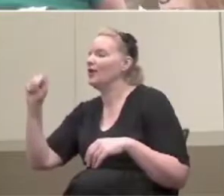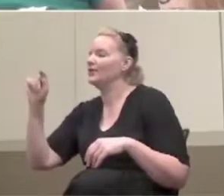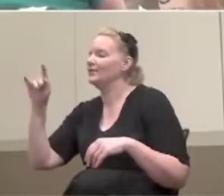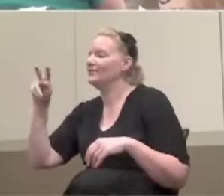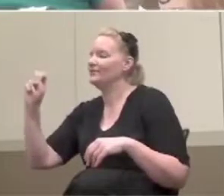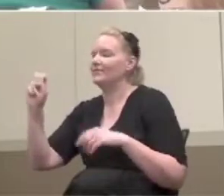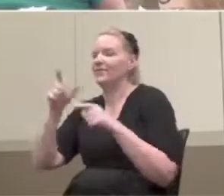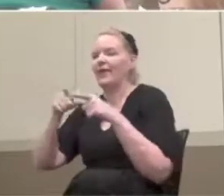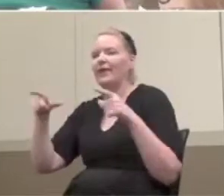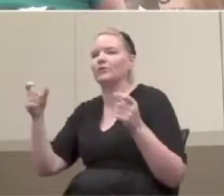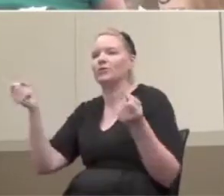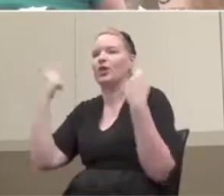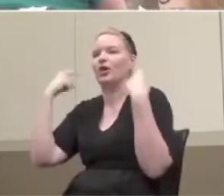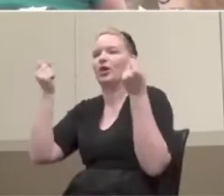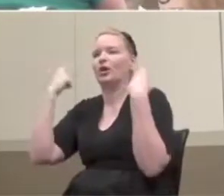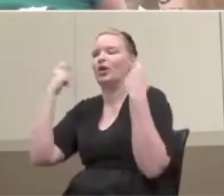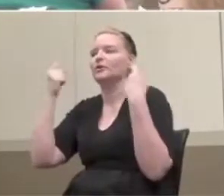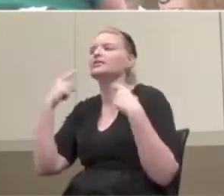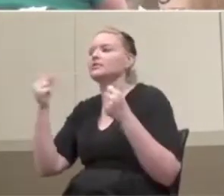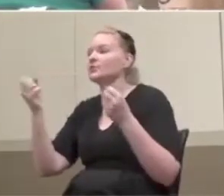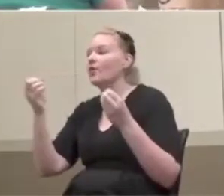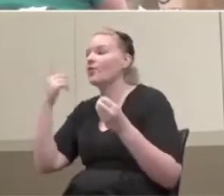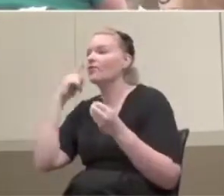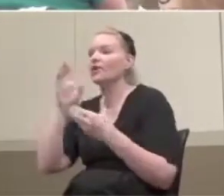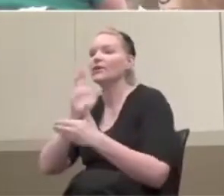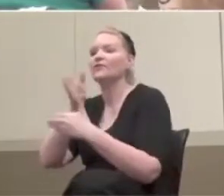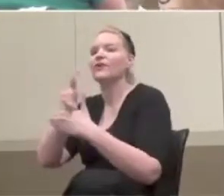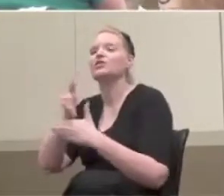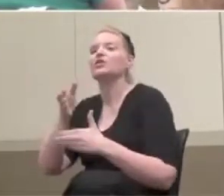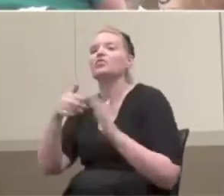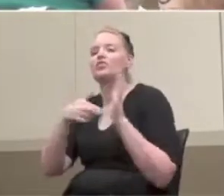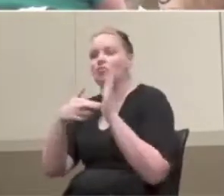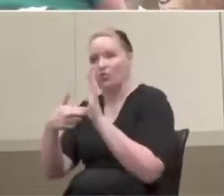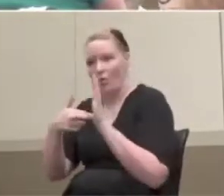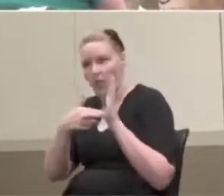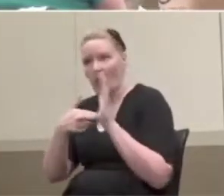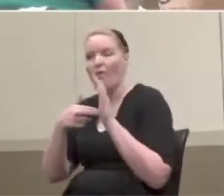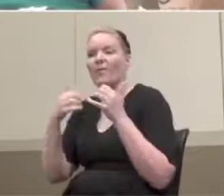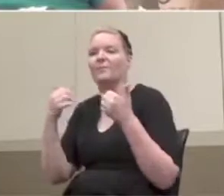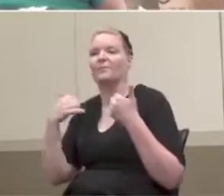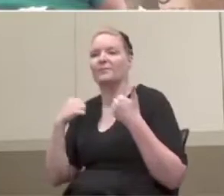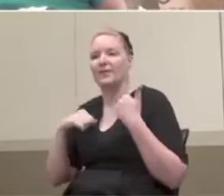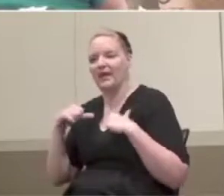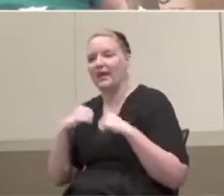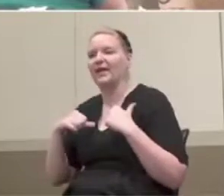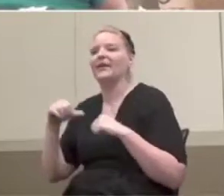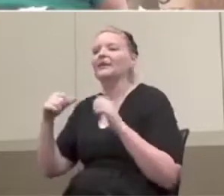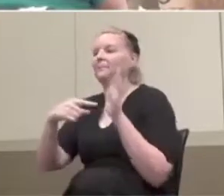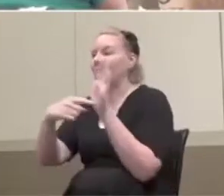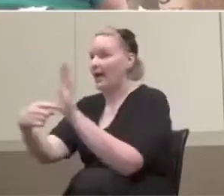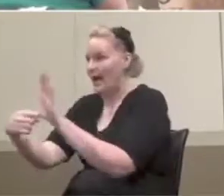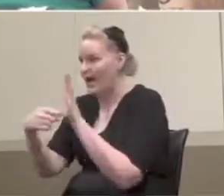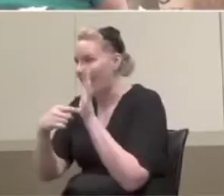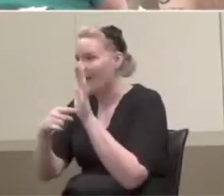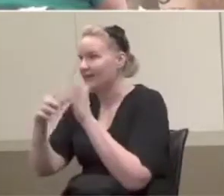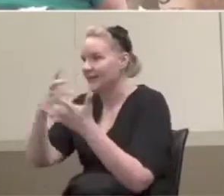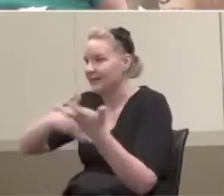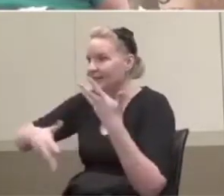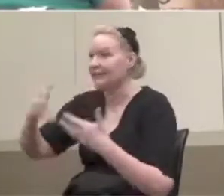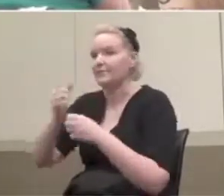home. And so we said for interventions, role-playing, modeling interactions, ensuring the child understands the